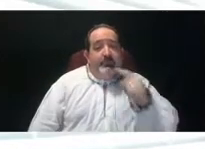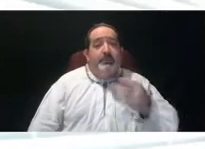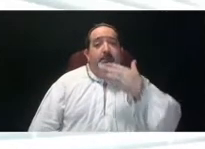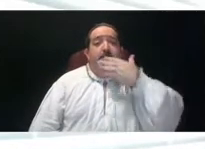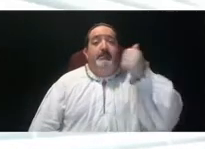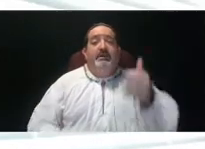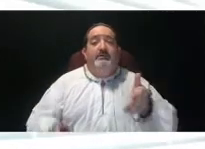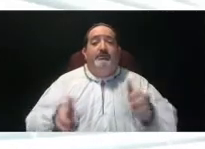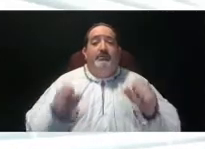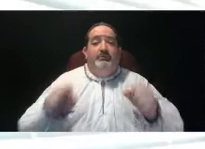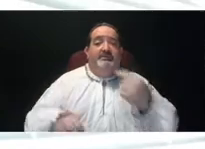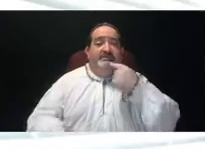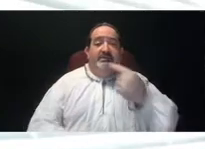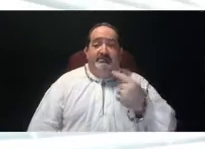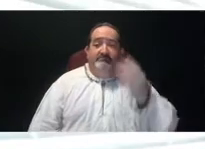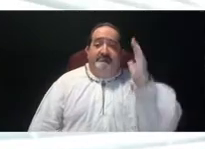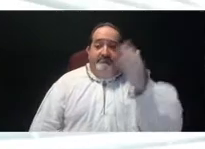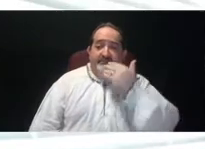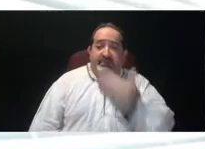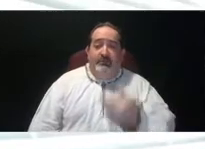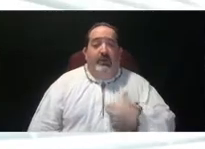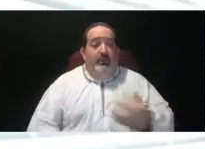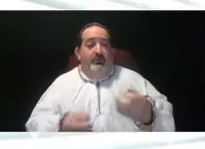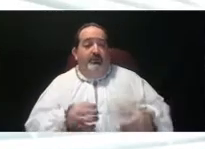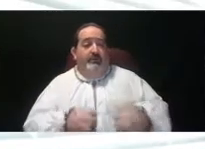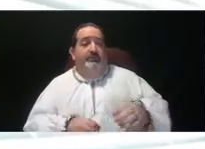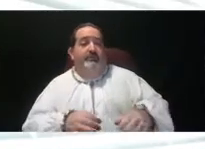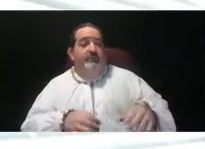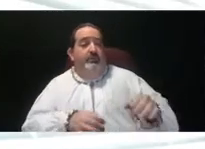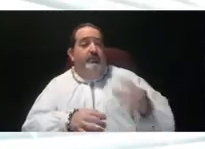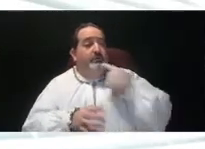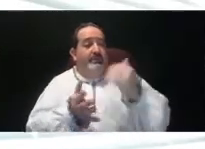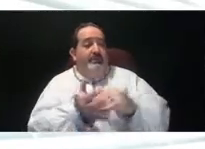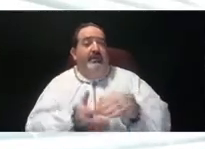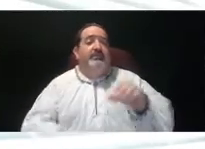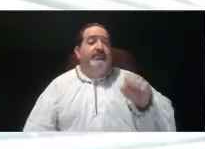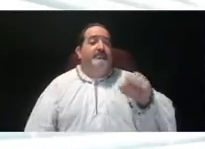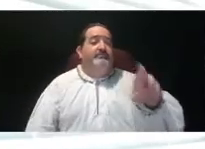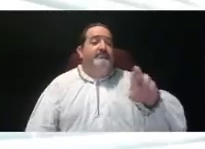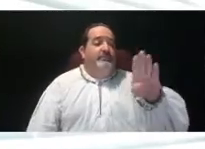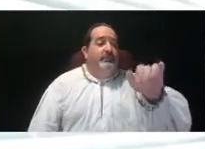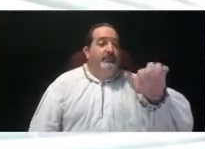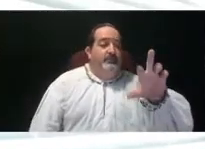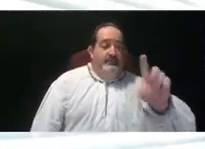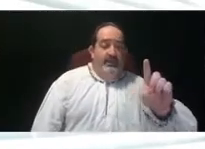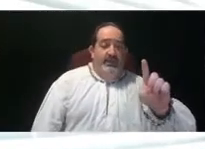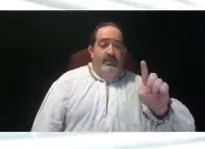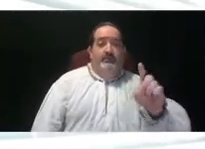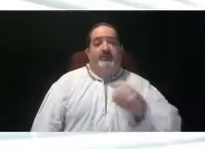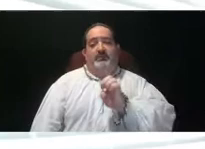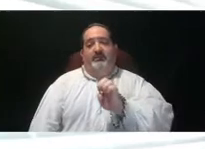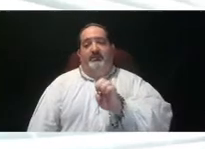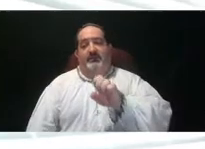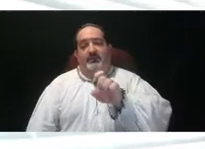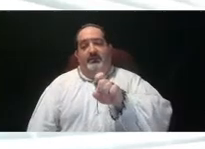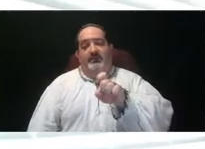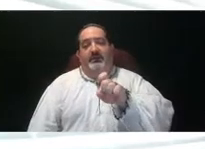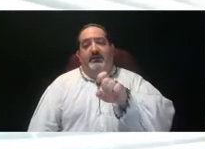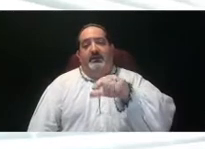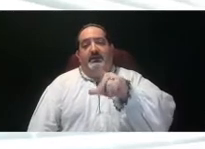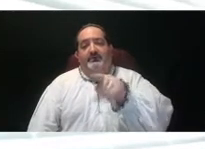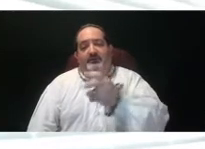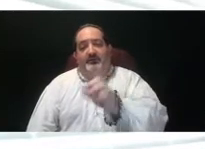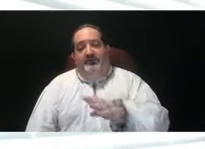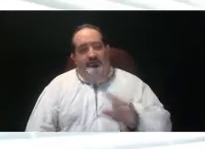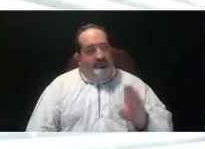best way we could say to say thank you. And I would just like to echo that. Sir Baird has been the exchequer of